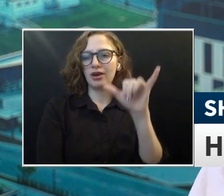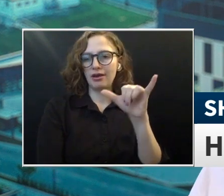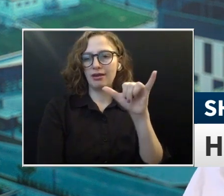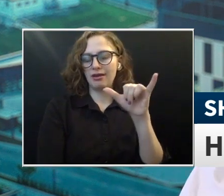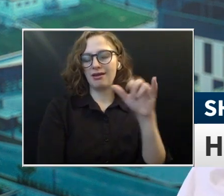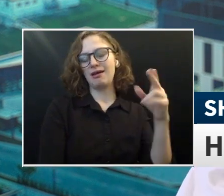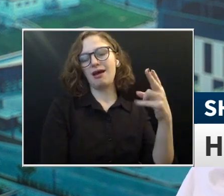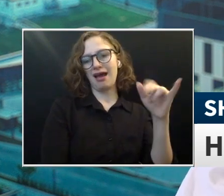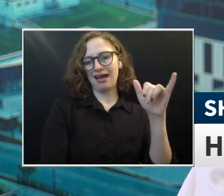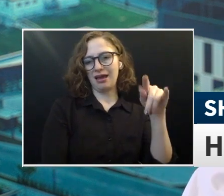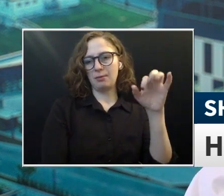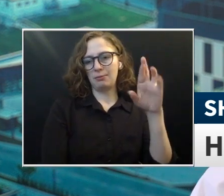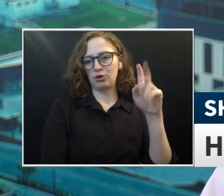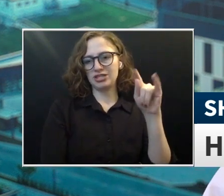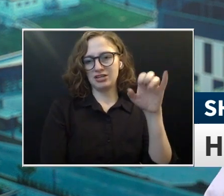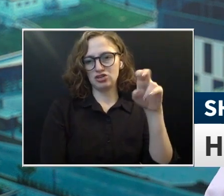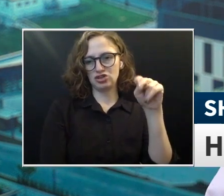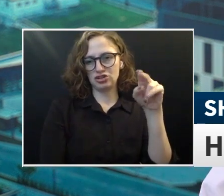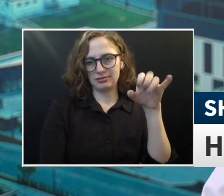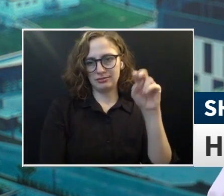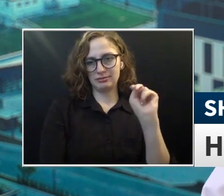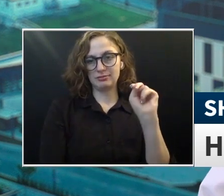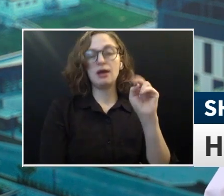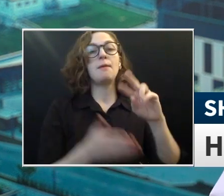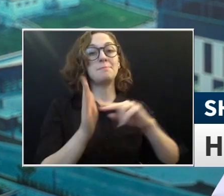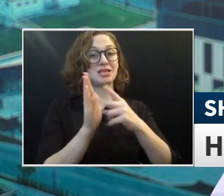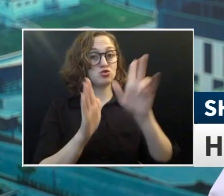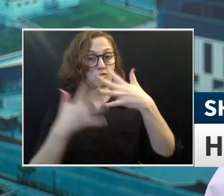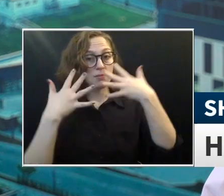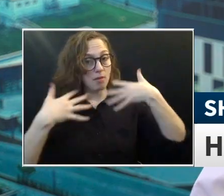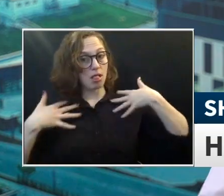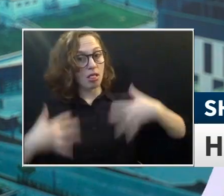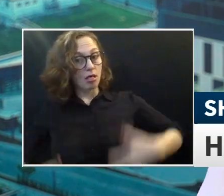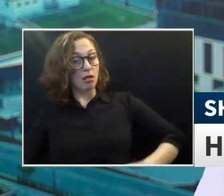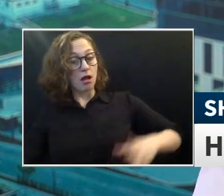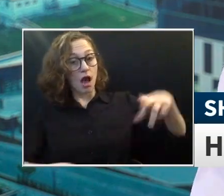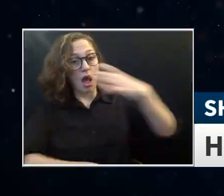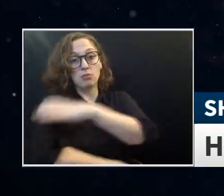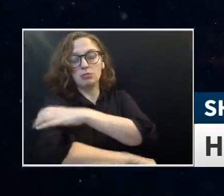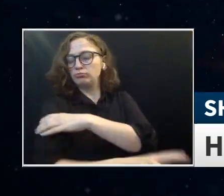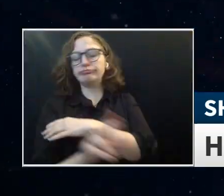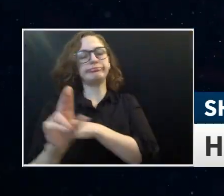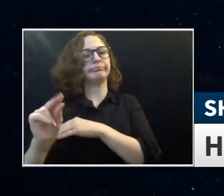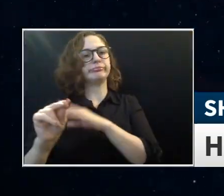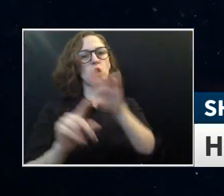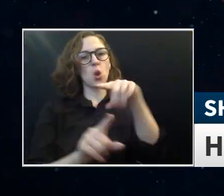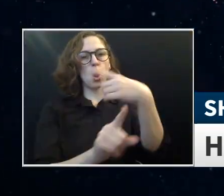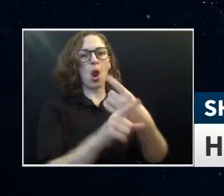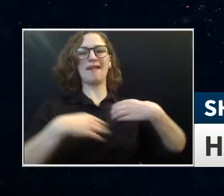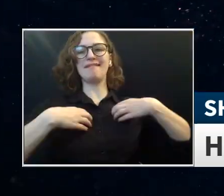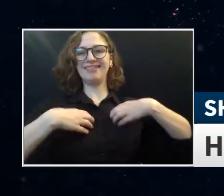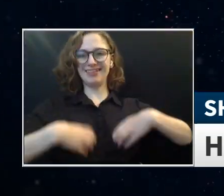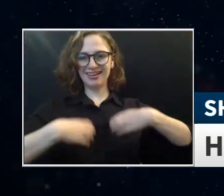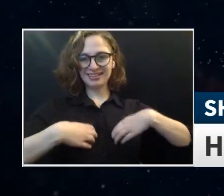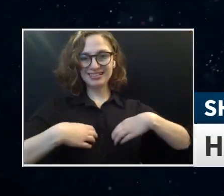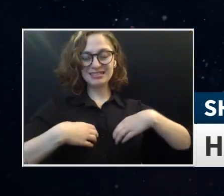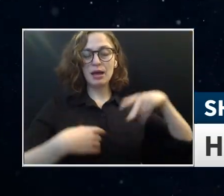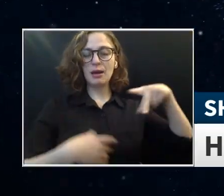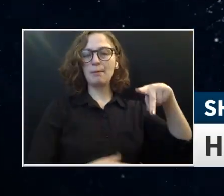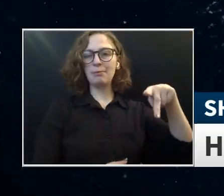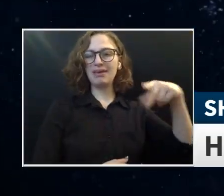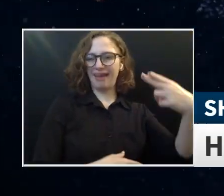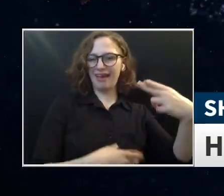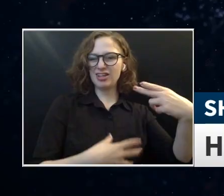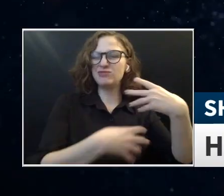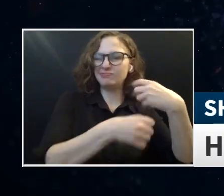not in the rest of your body, but high blood pressure in your lungs. Pulmonary hypertension, or PH, complicates